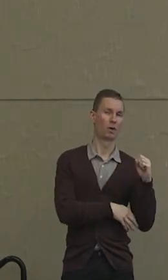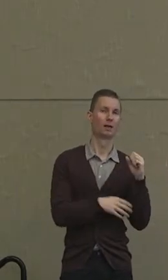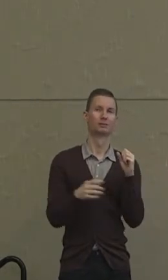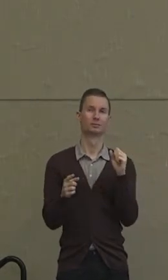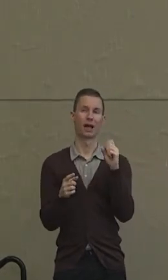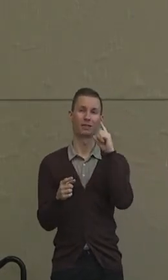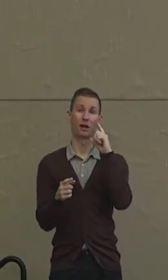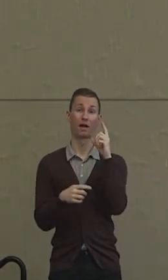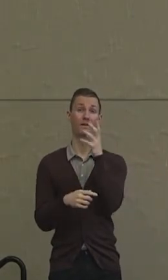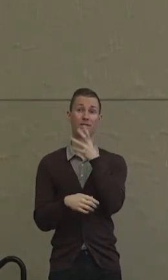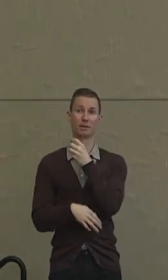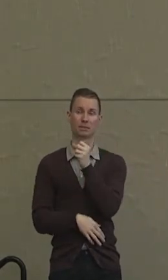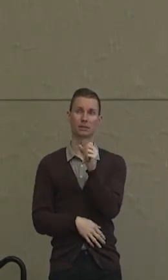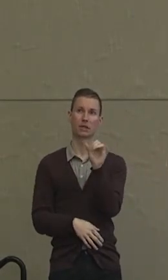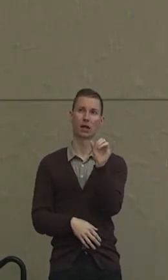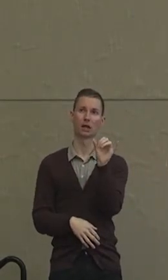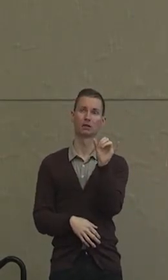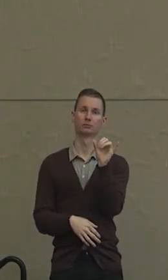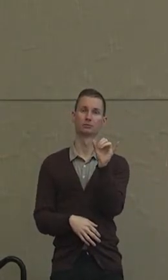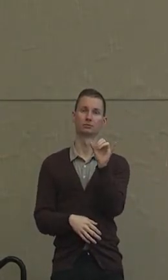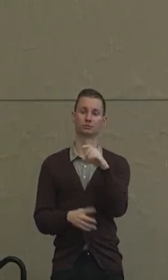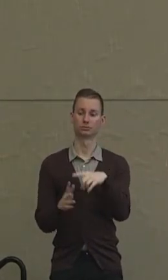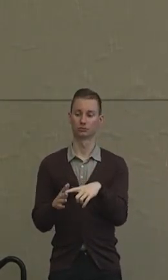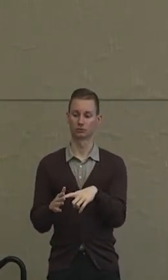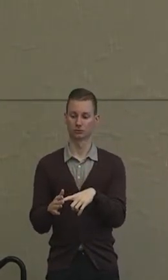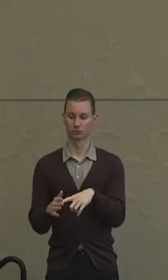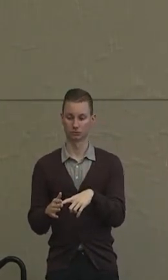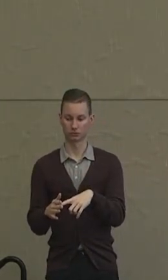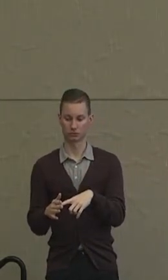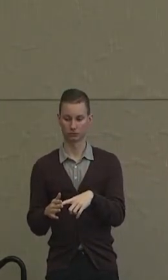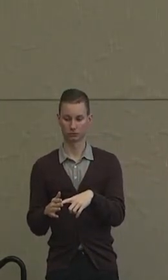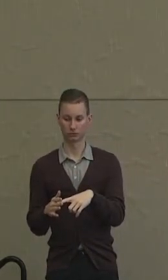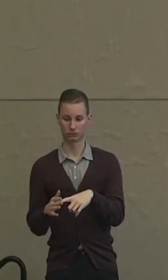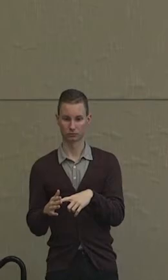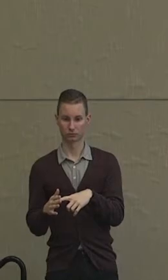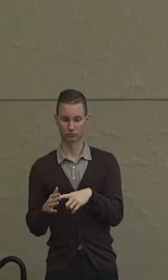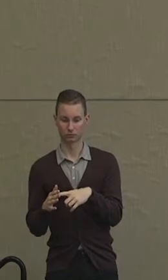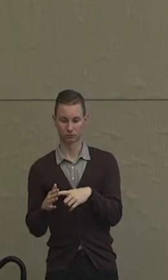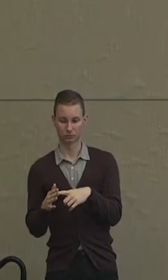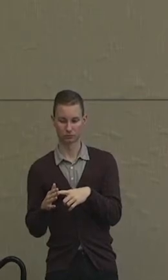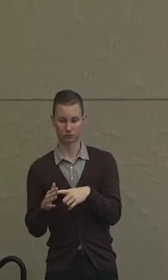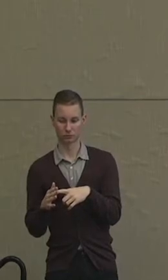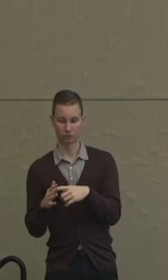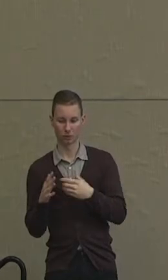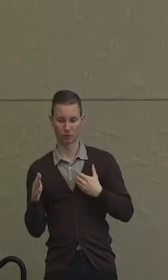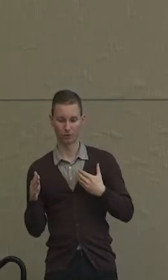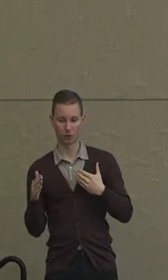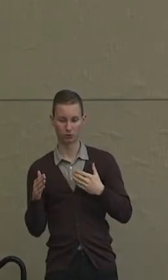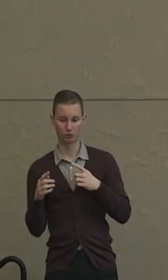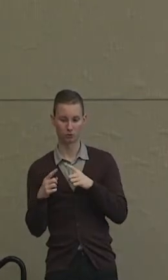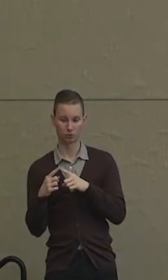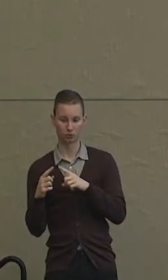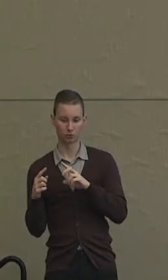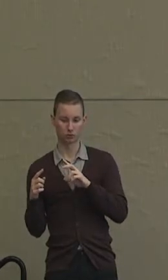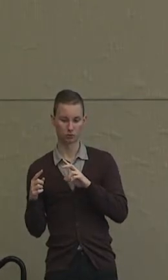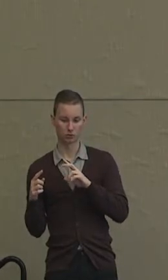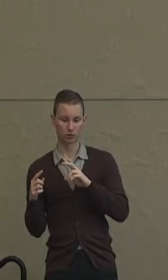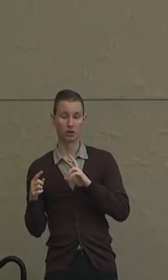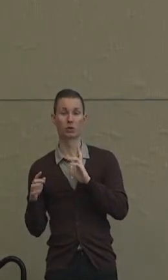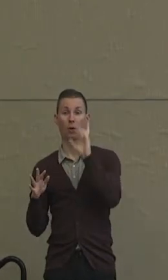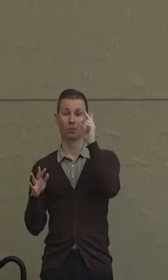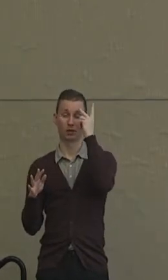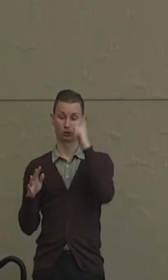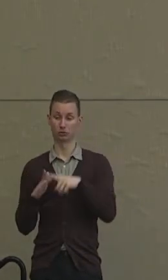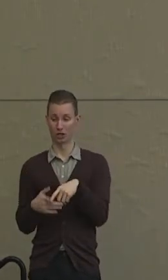like the feminists, like we begin with individual, and then it grows, mm-hmm, into the political, mm-hmm, begins with self, and then